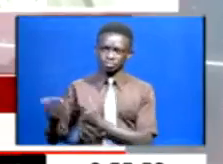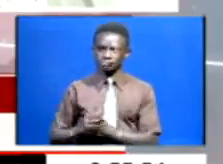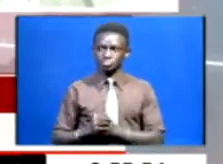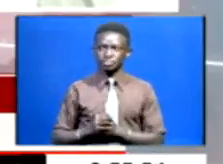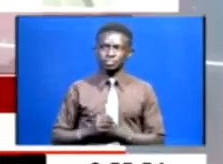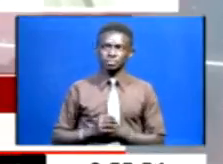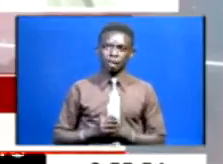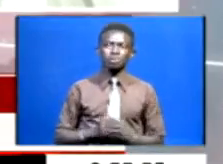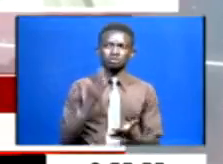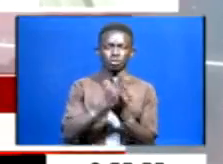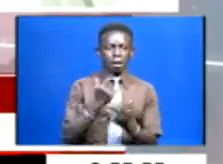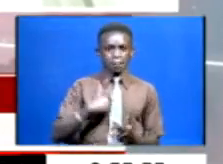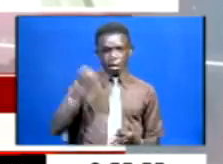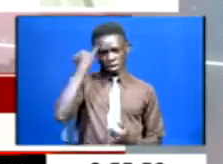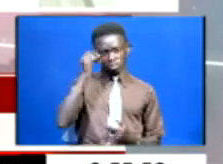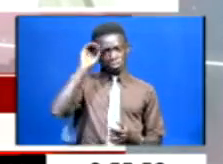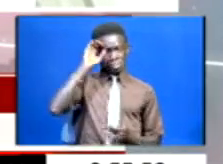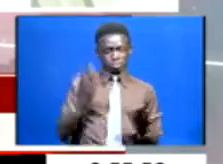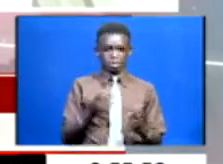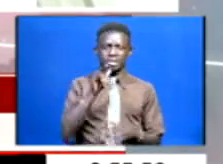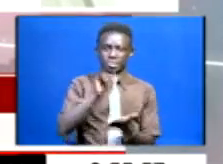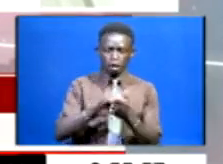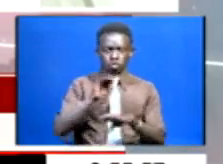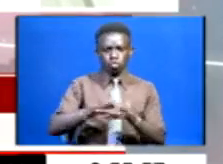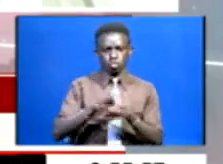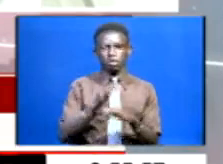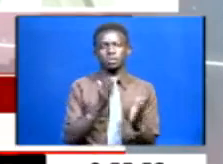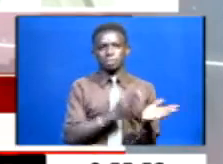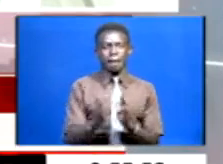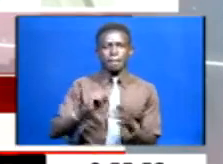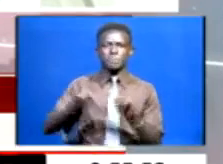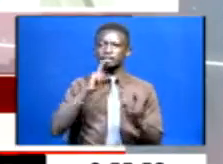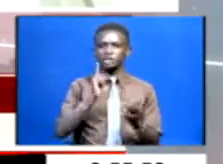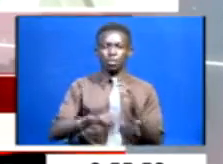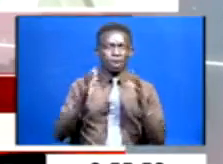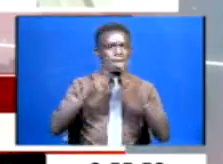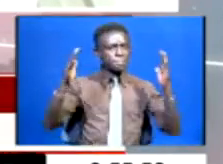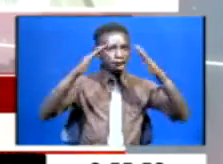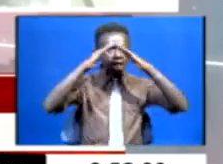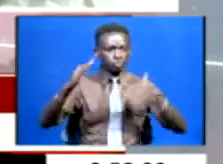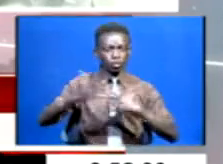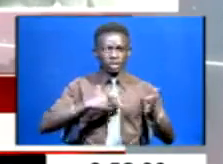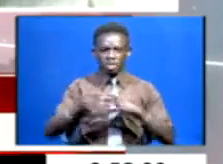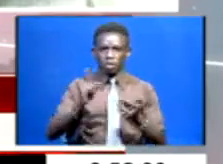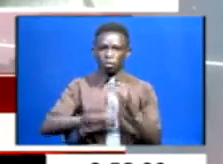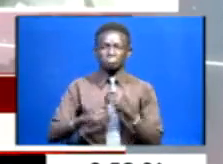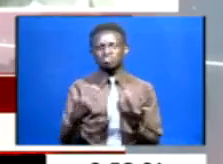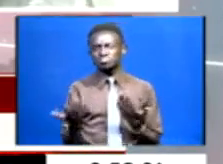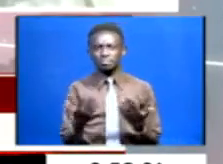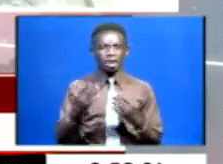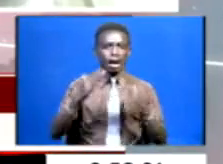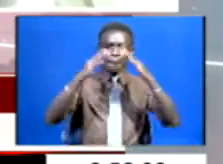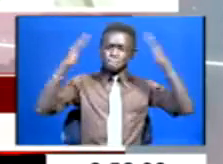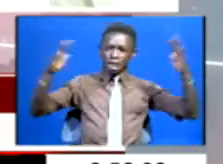take will be that it's a very good initiative, but they say a big house without maybe utensils or